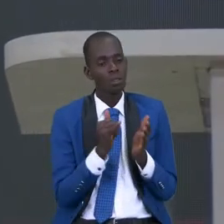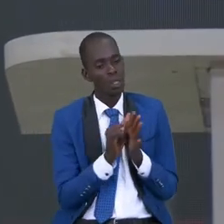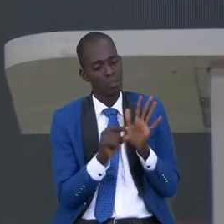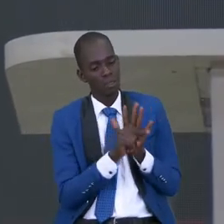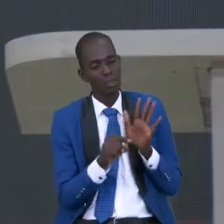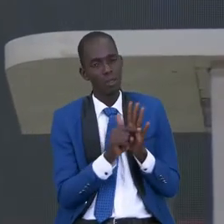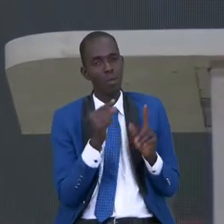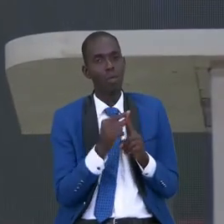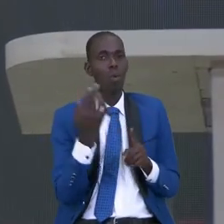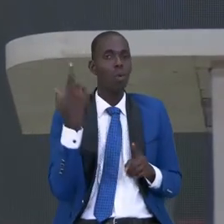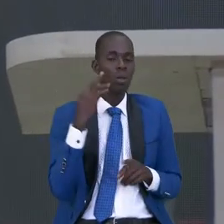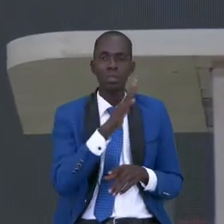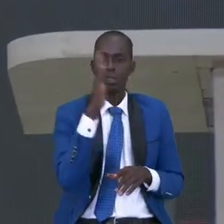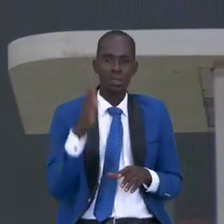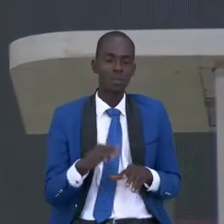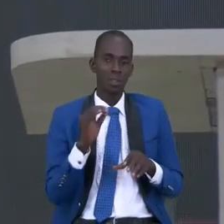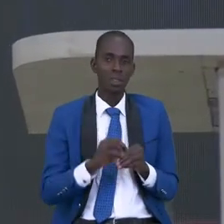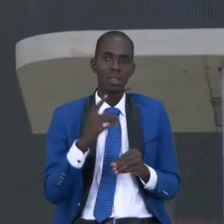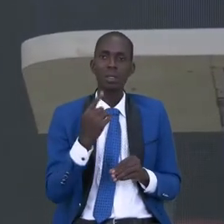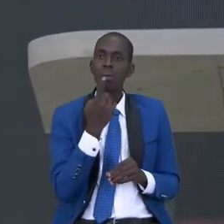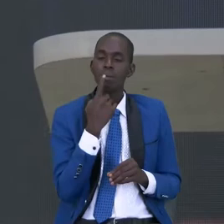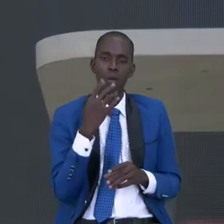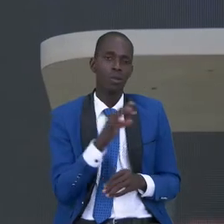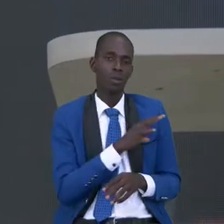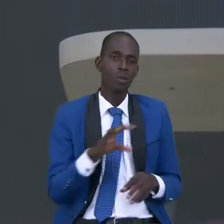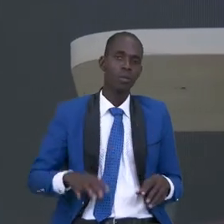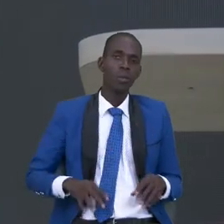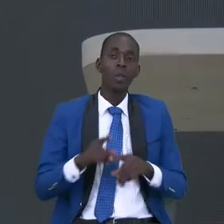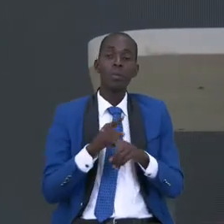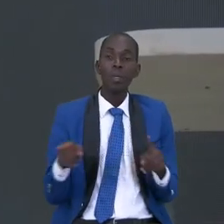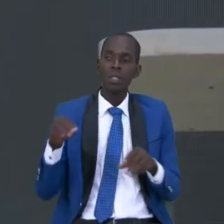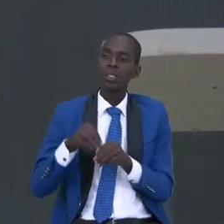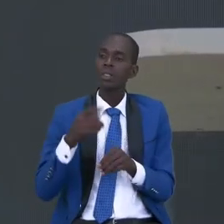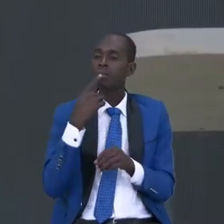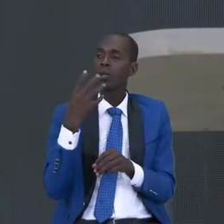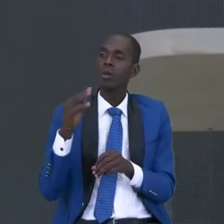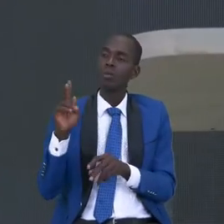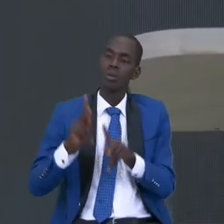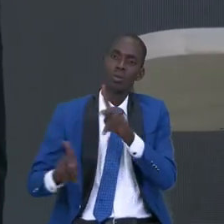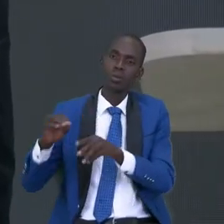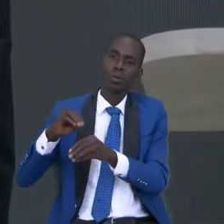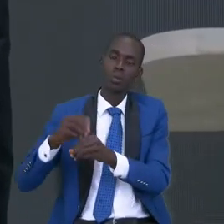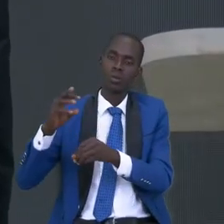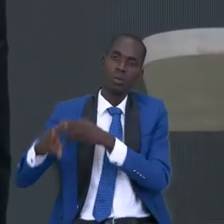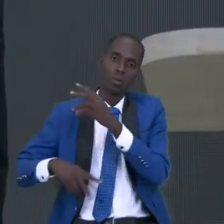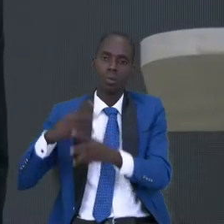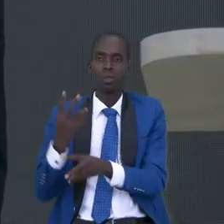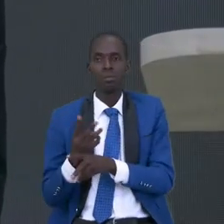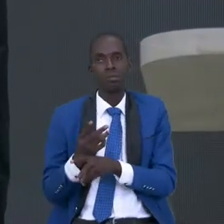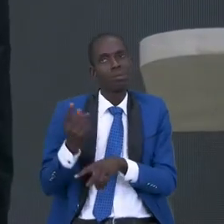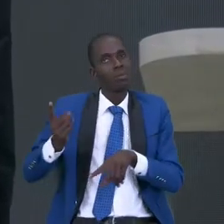in his dictionary. They were in the dictionary of the world. Cannot, will